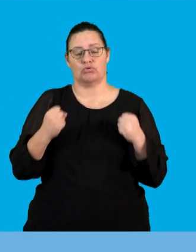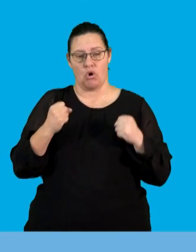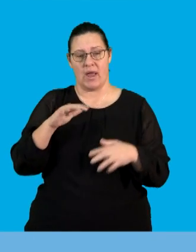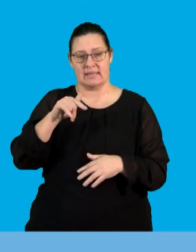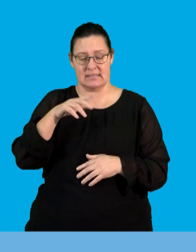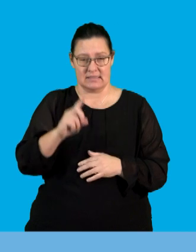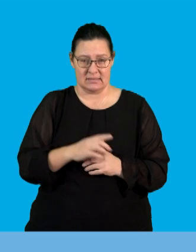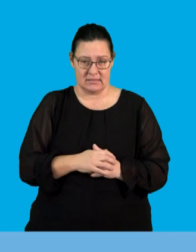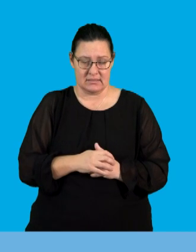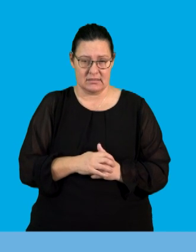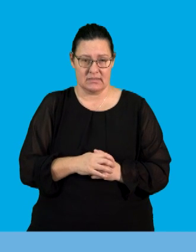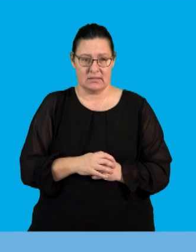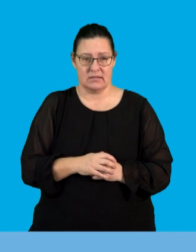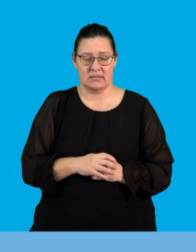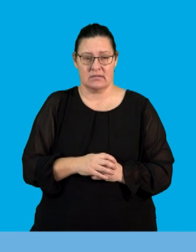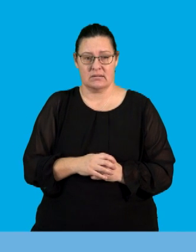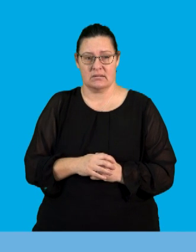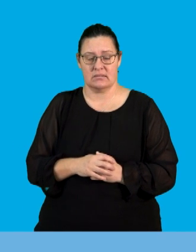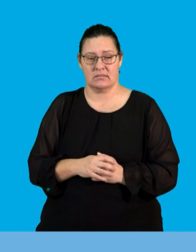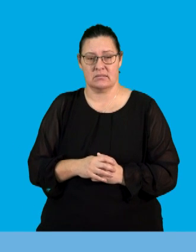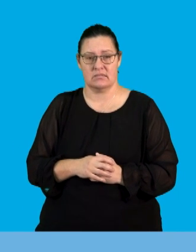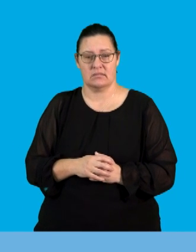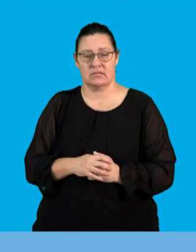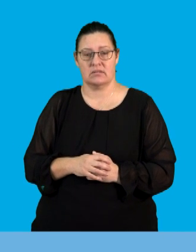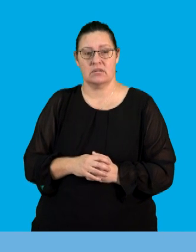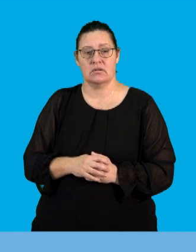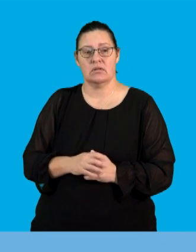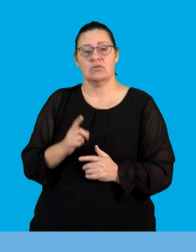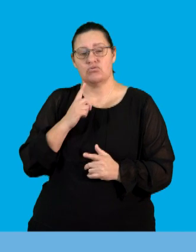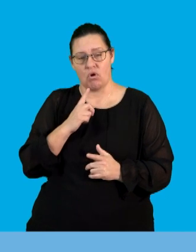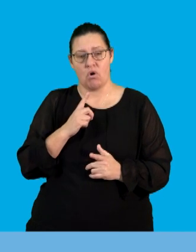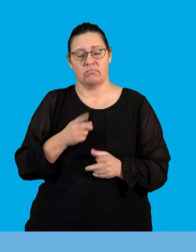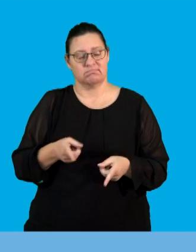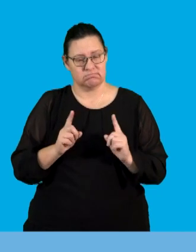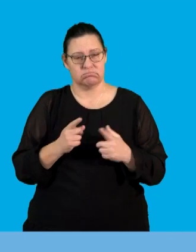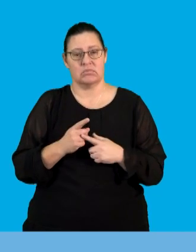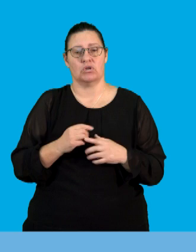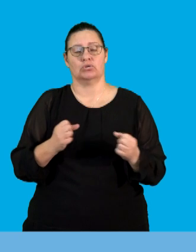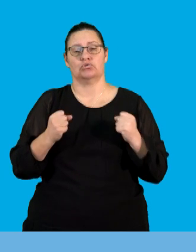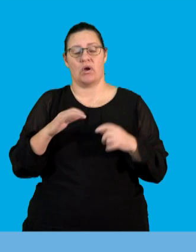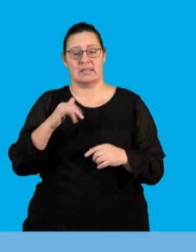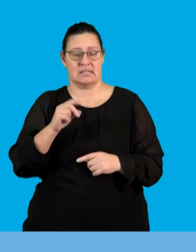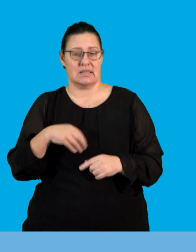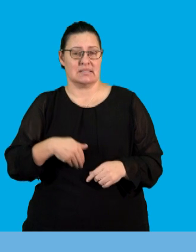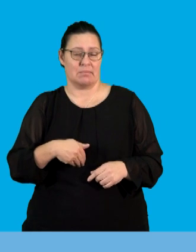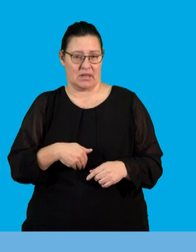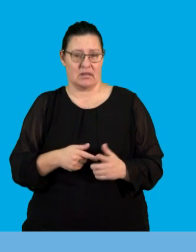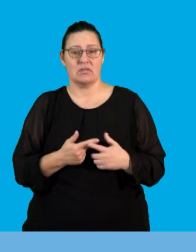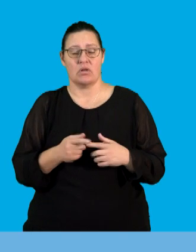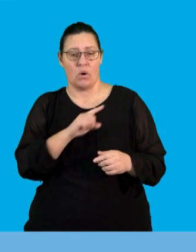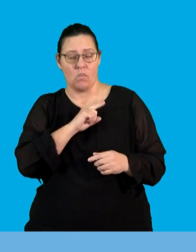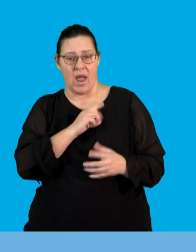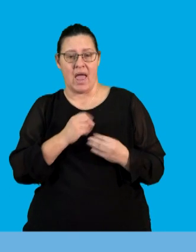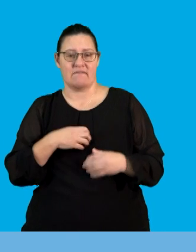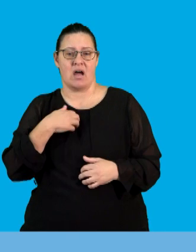acid. It's a strong acid. So we have an extremely strong acid in our stomach. That's why we can have the